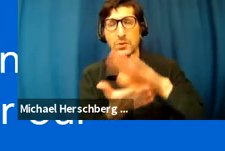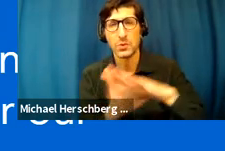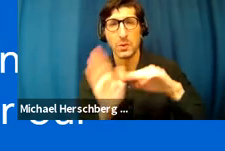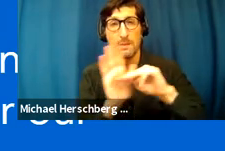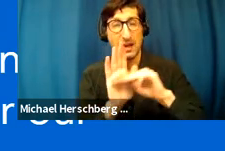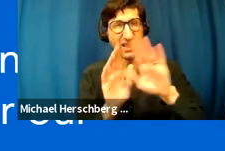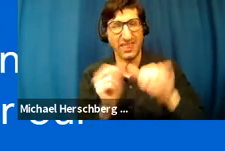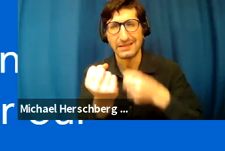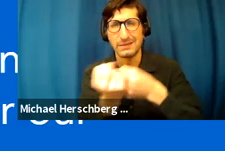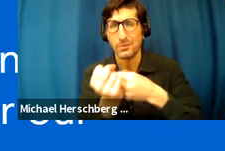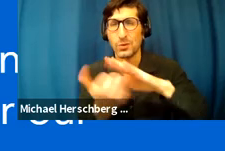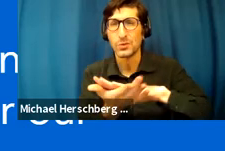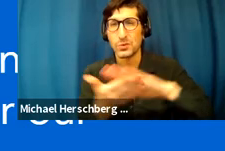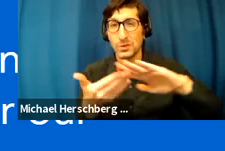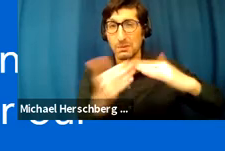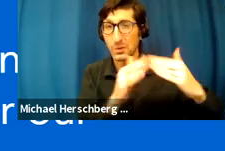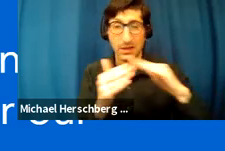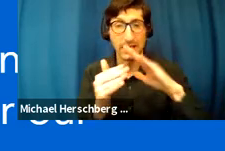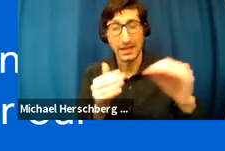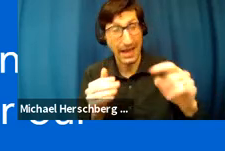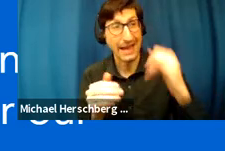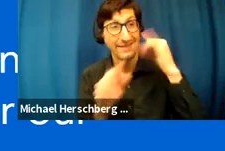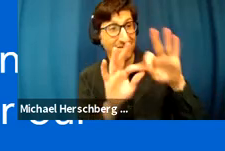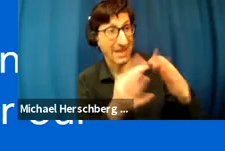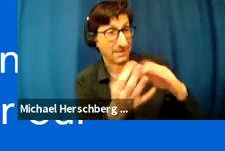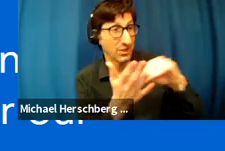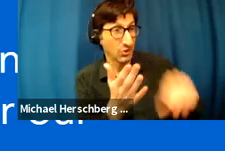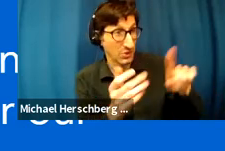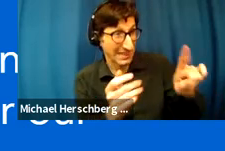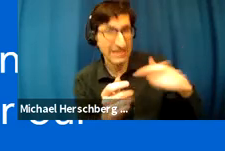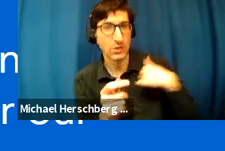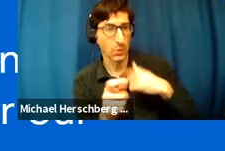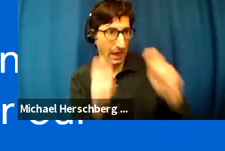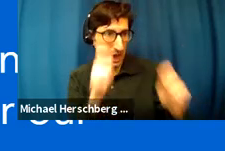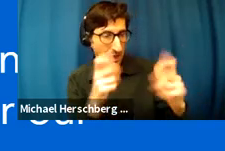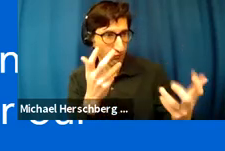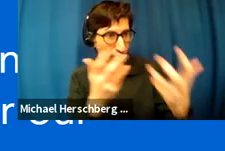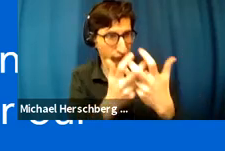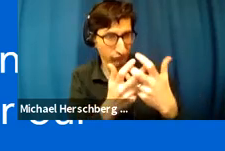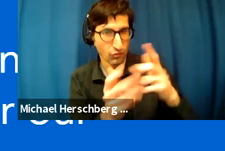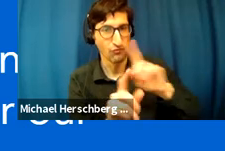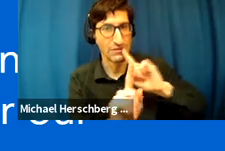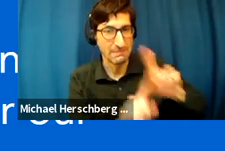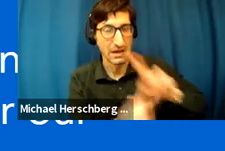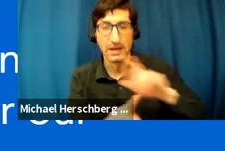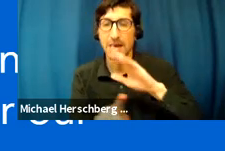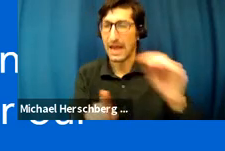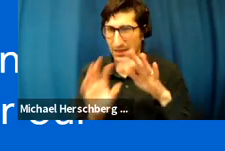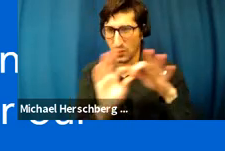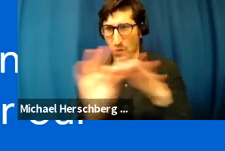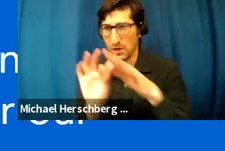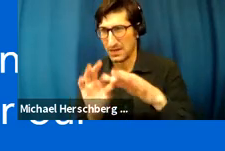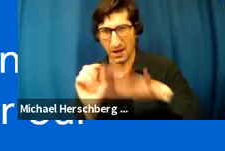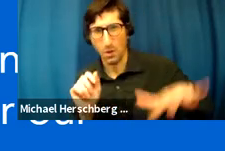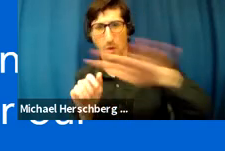communities in responding rapidly to student and family needs and coordinating supports across schools.